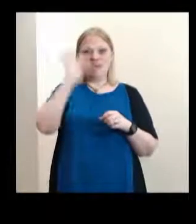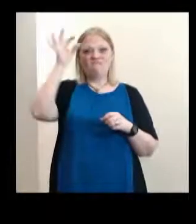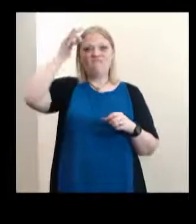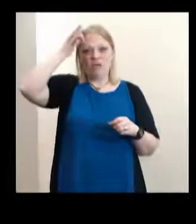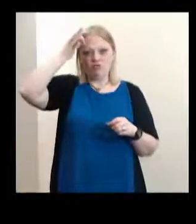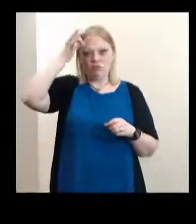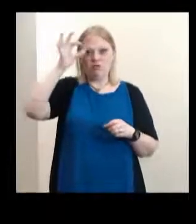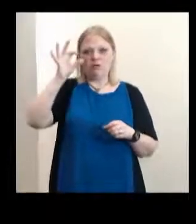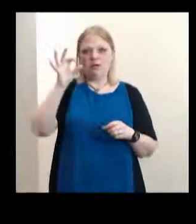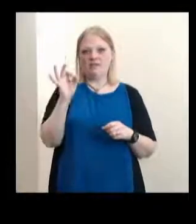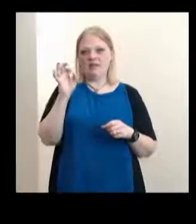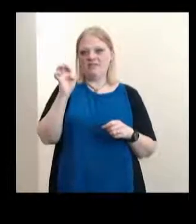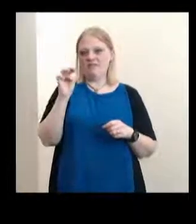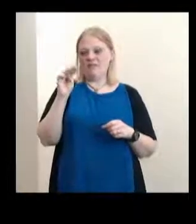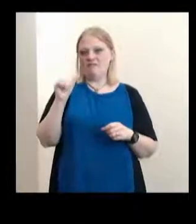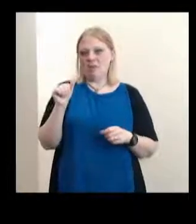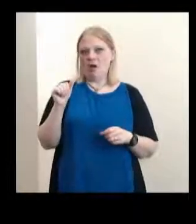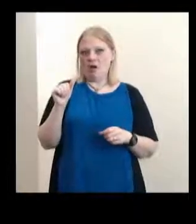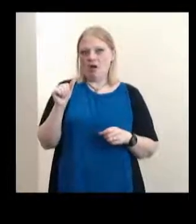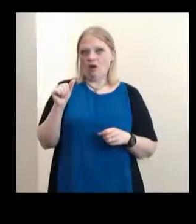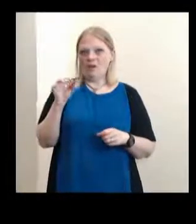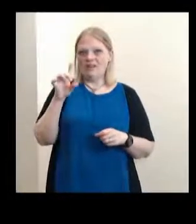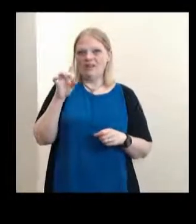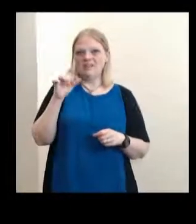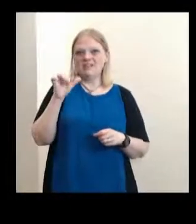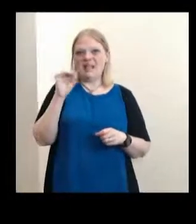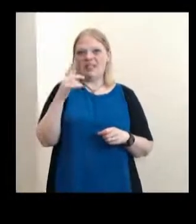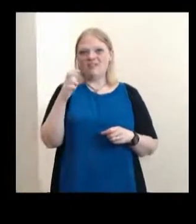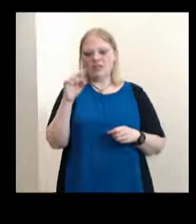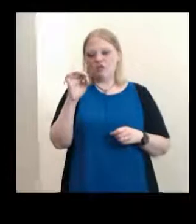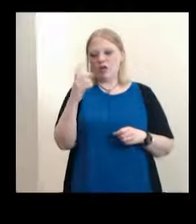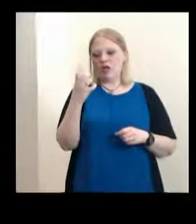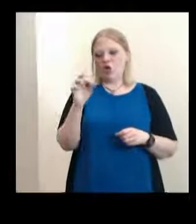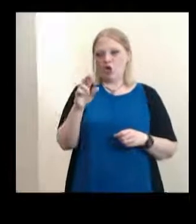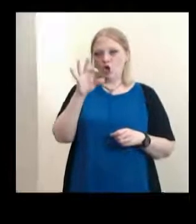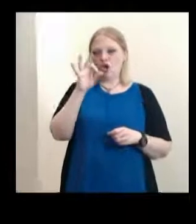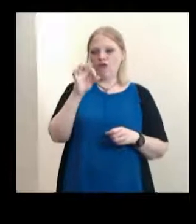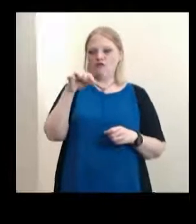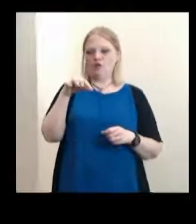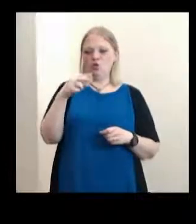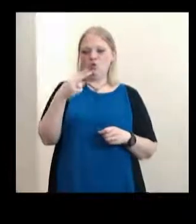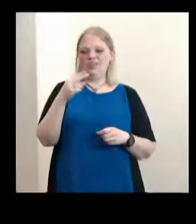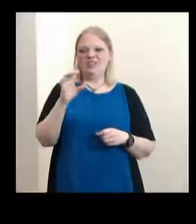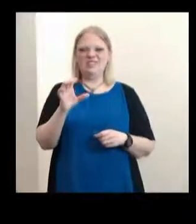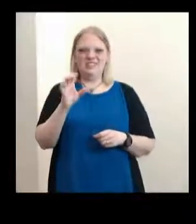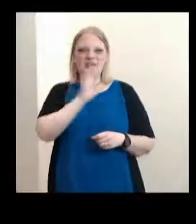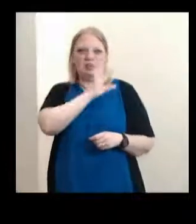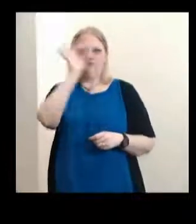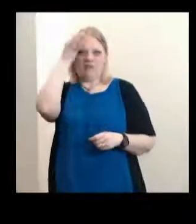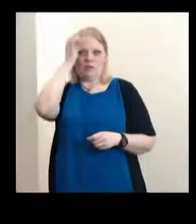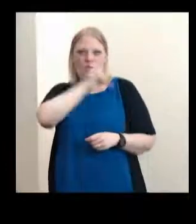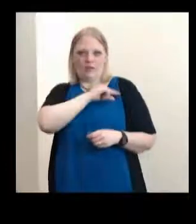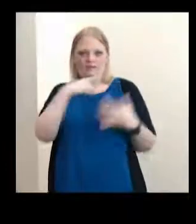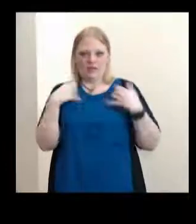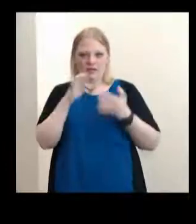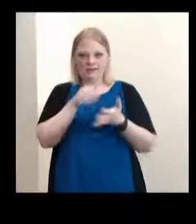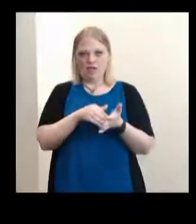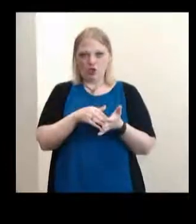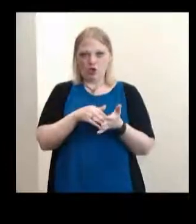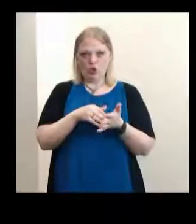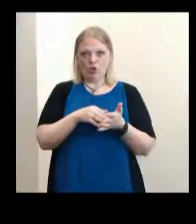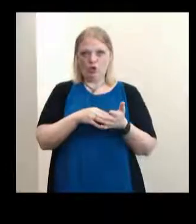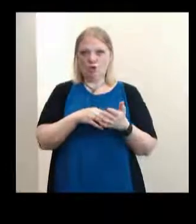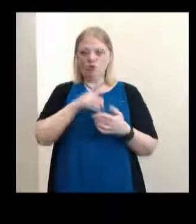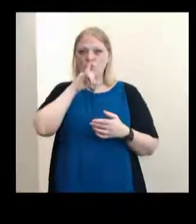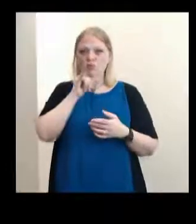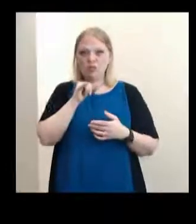government at the FQHCs, also at pharmacies, at the FEMA Delavan Grider site. So we're